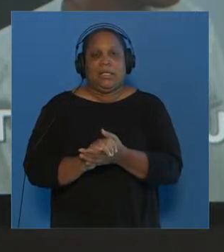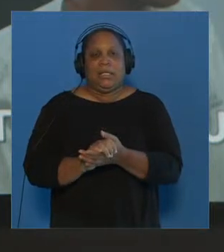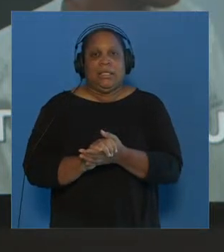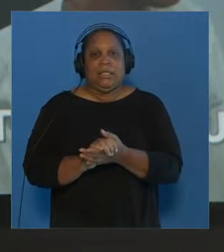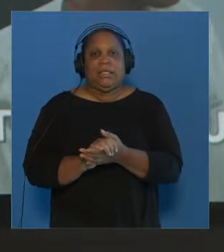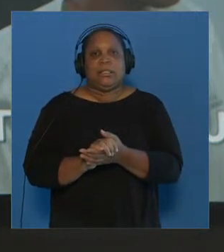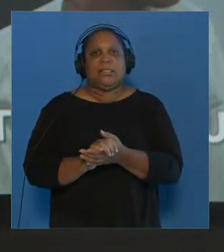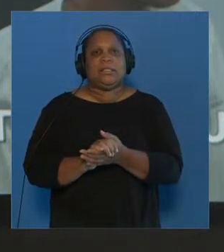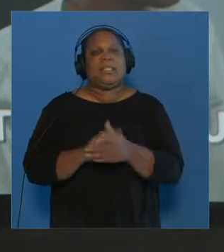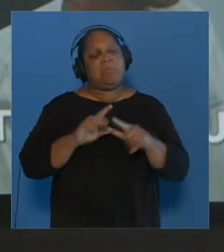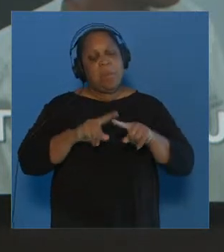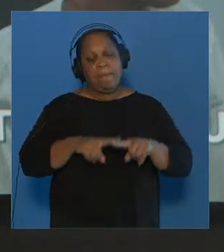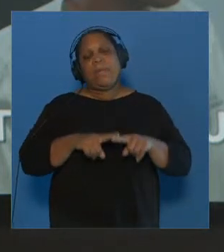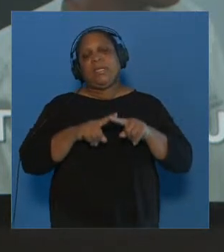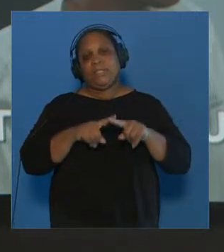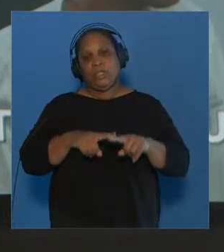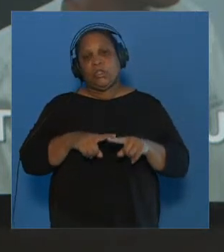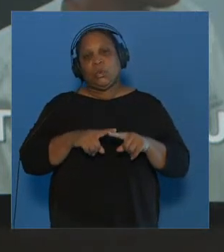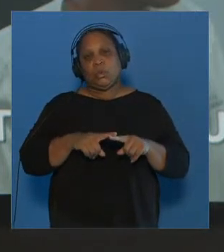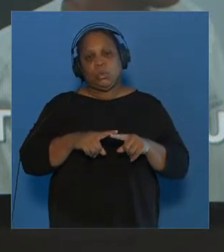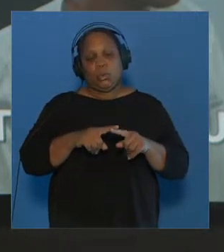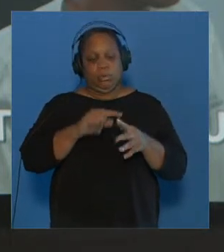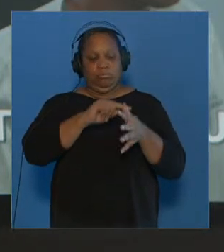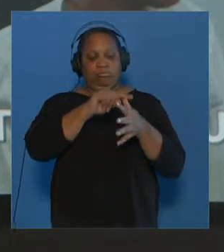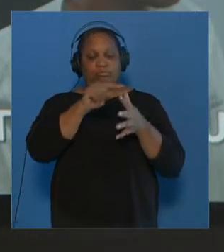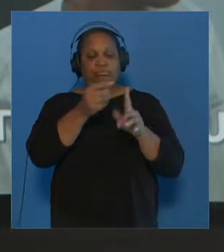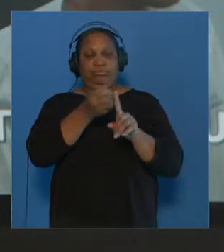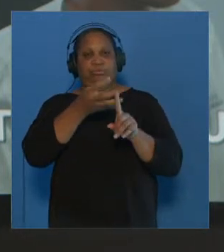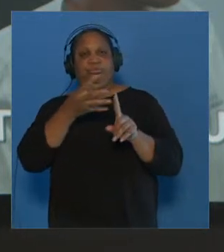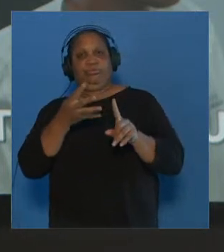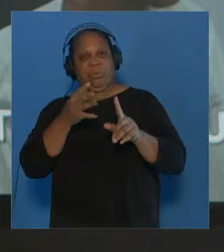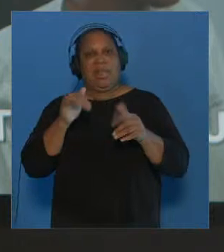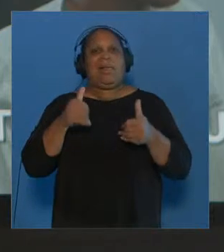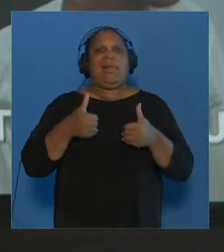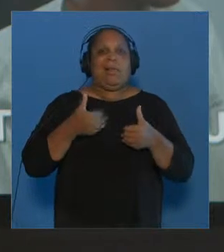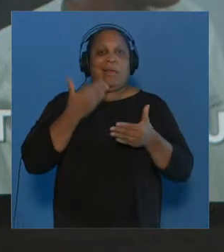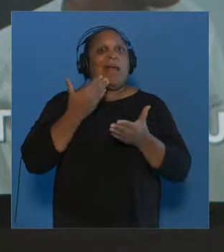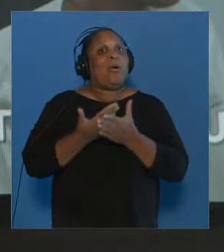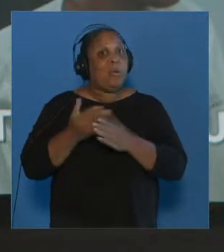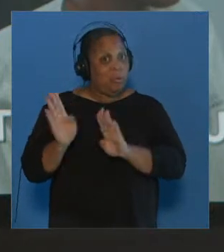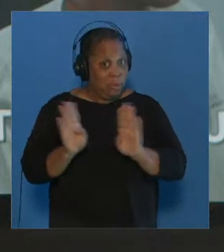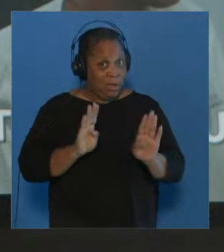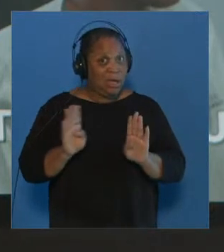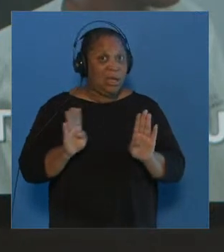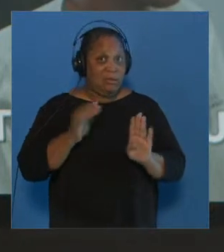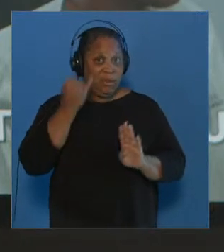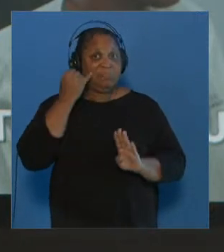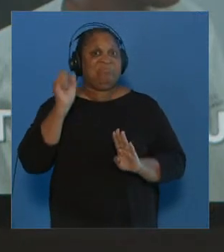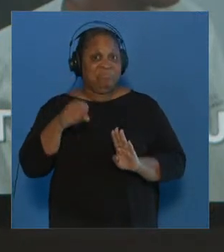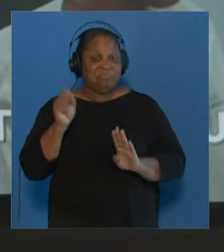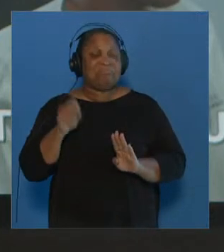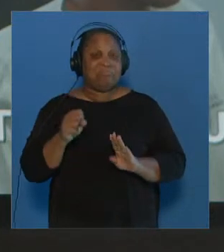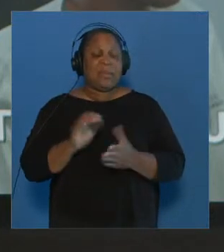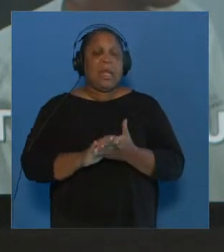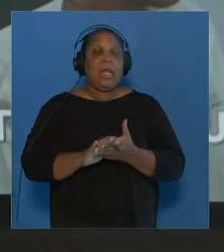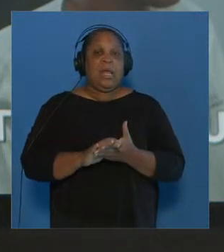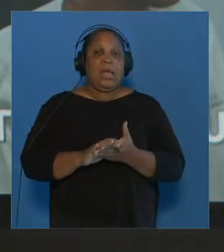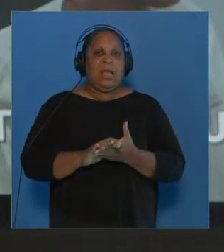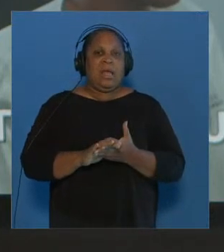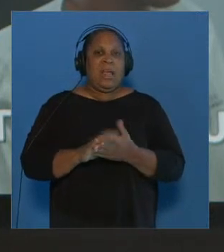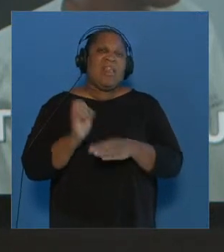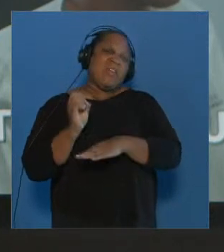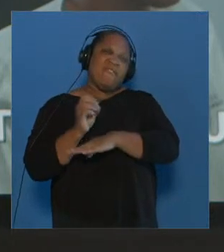it'll be based on a number of factors, how well we behave, and we have been, and so that